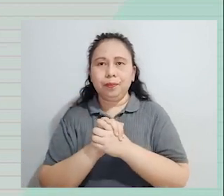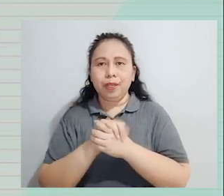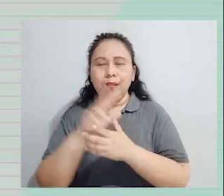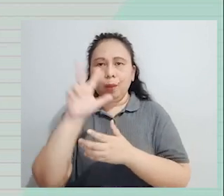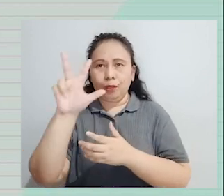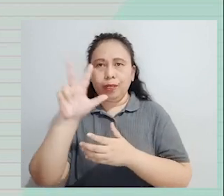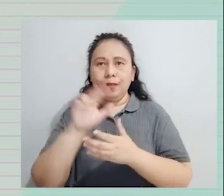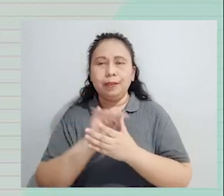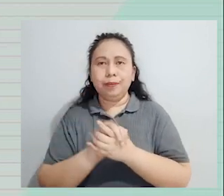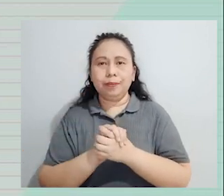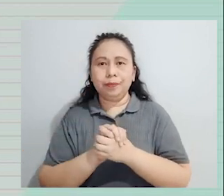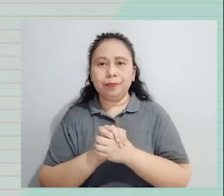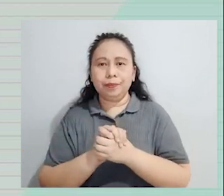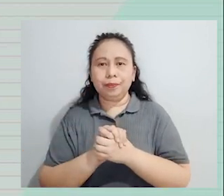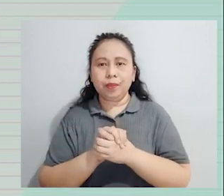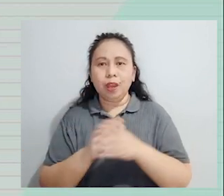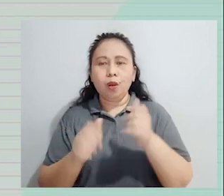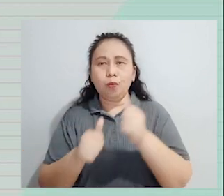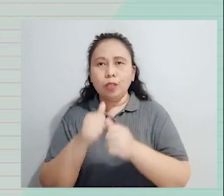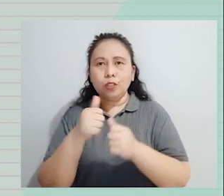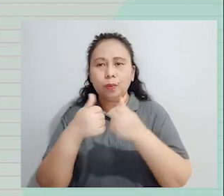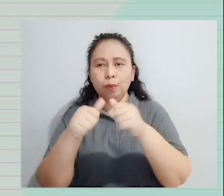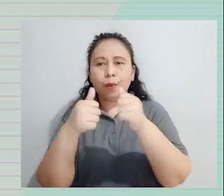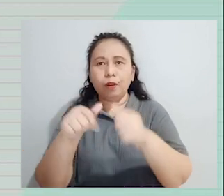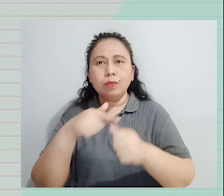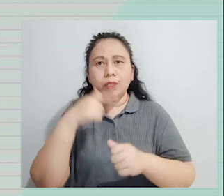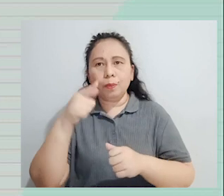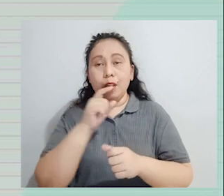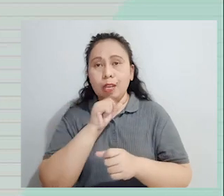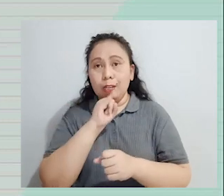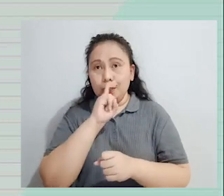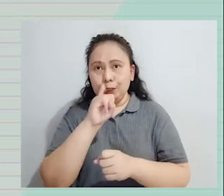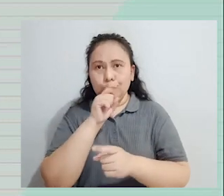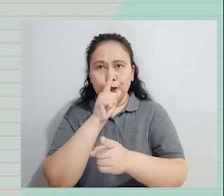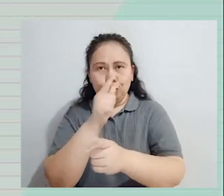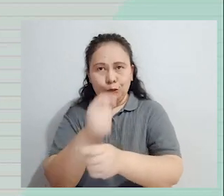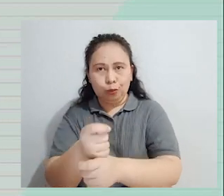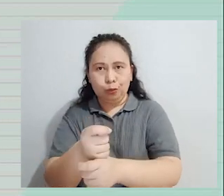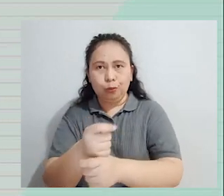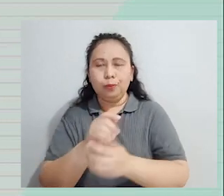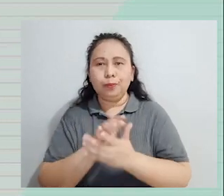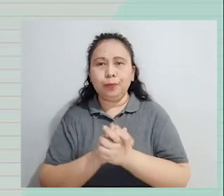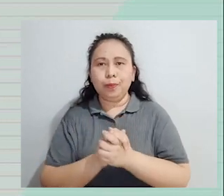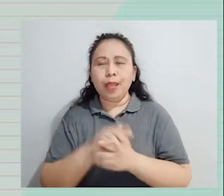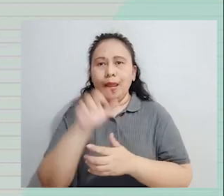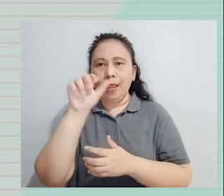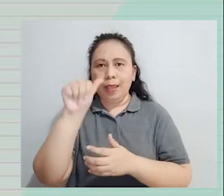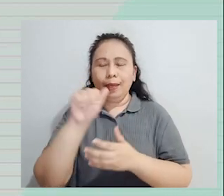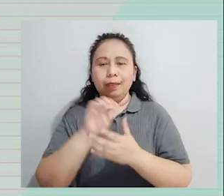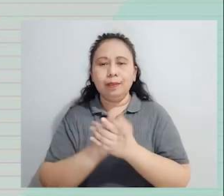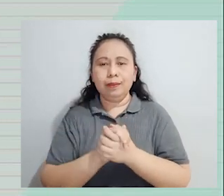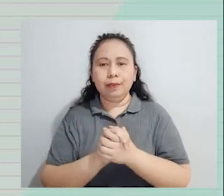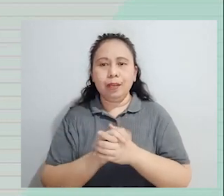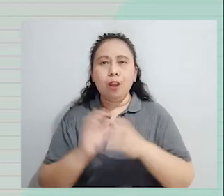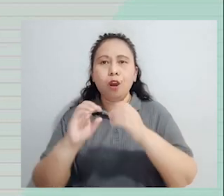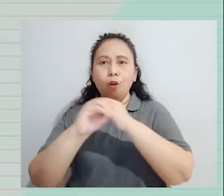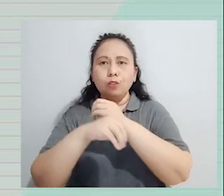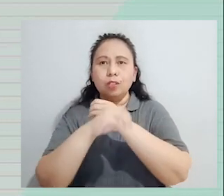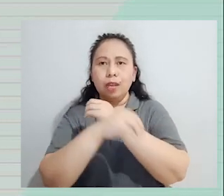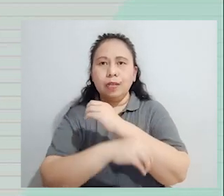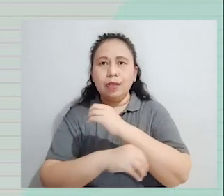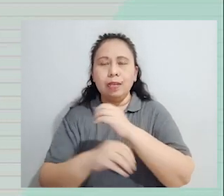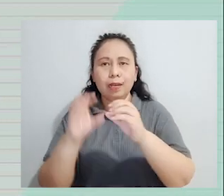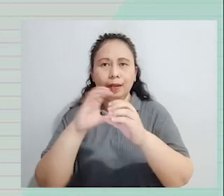Number 3. Which of the following statements is true? A. Oceanic crust